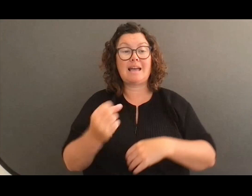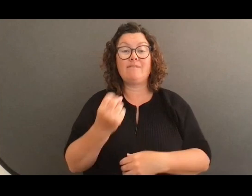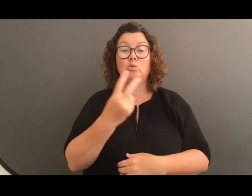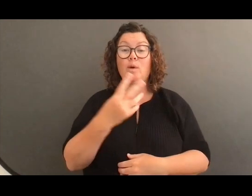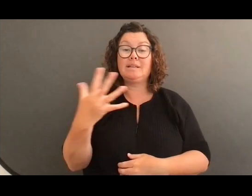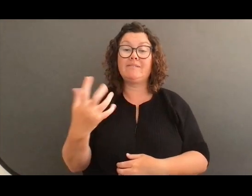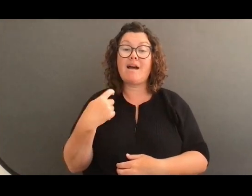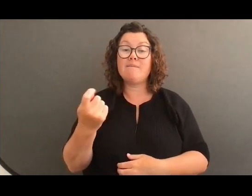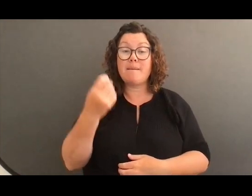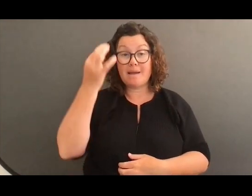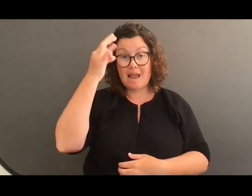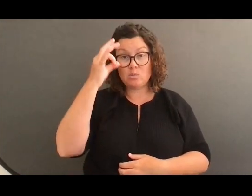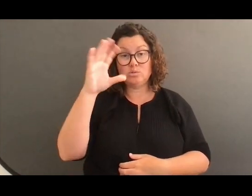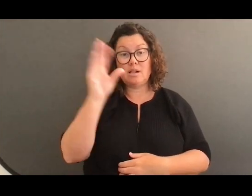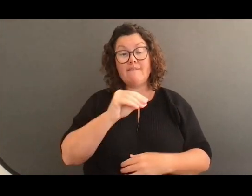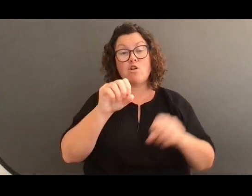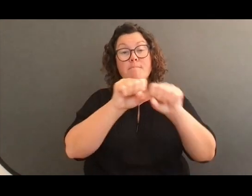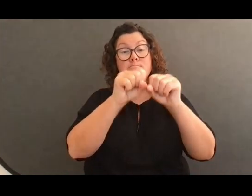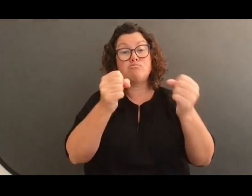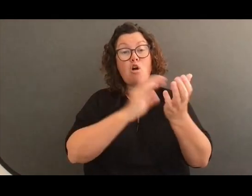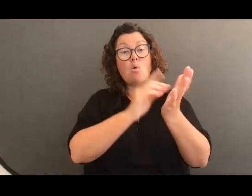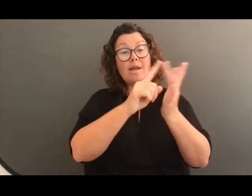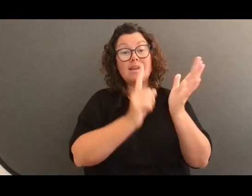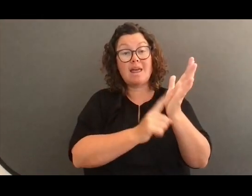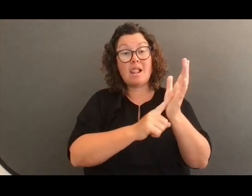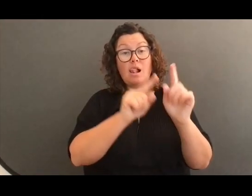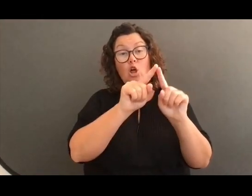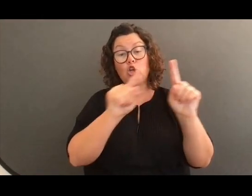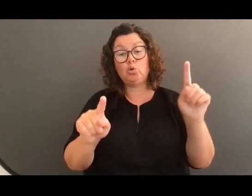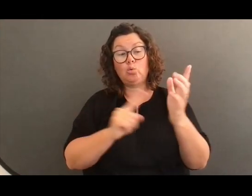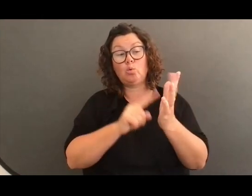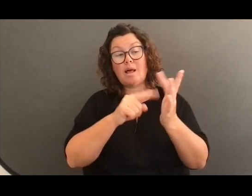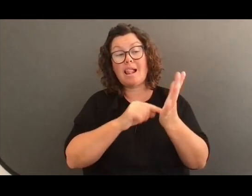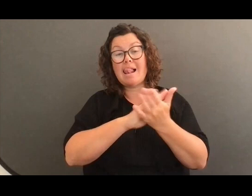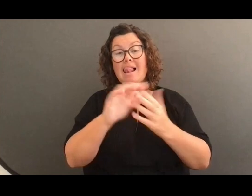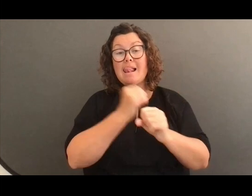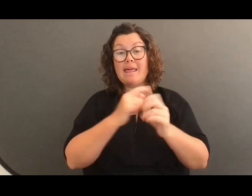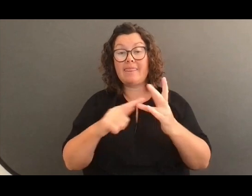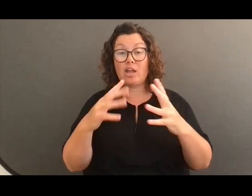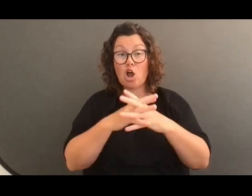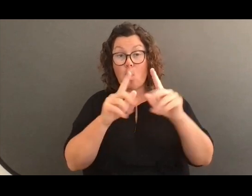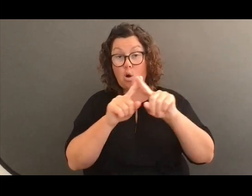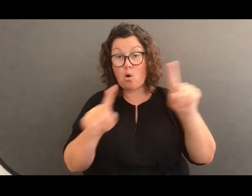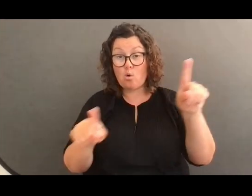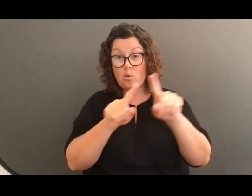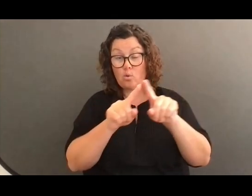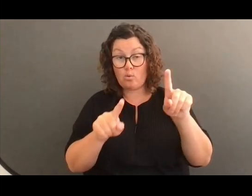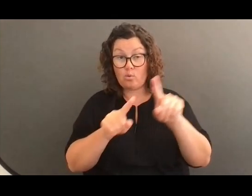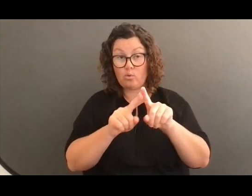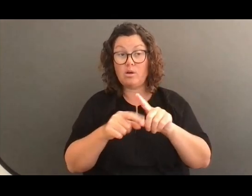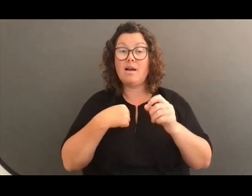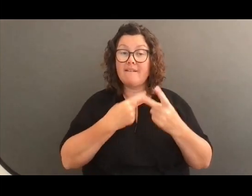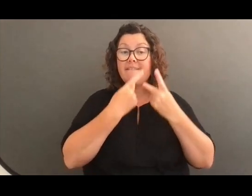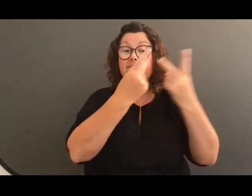Broken Hill to Lithgow. So this year I've been out to Broken Hill twice, which has been fantastic. I've been to Lithgow a couple of times as